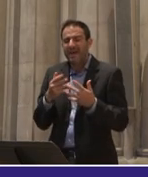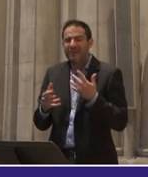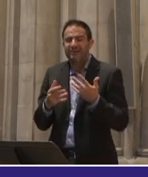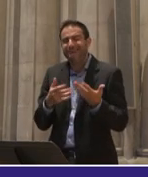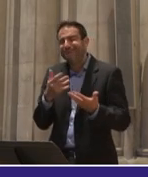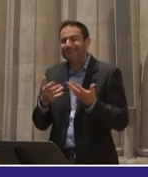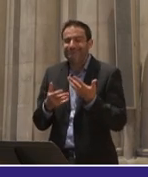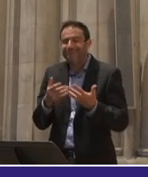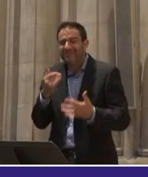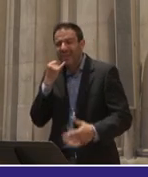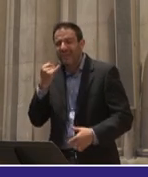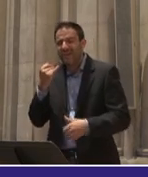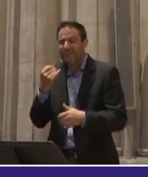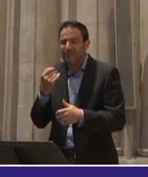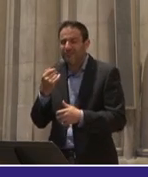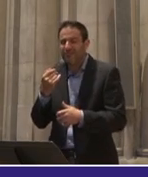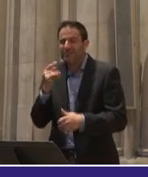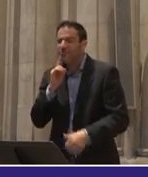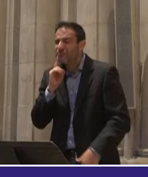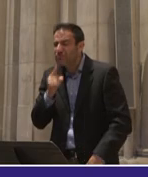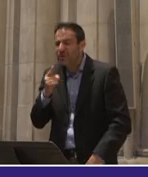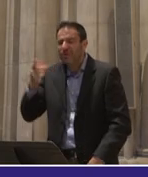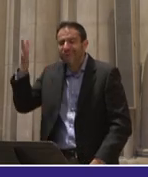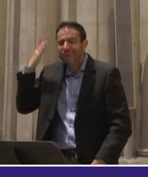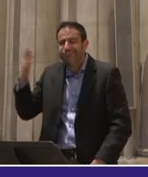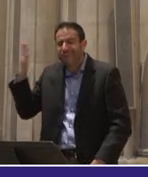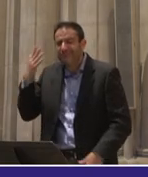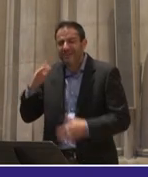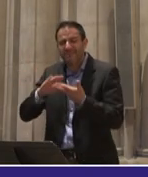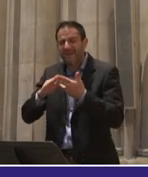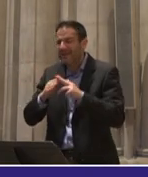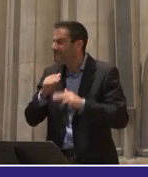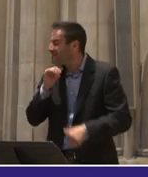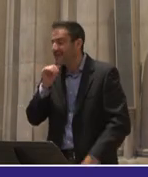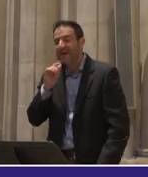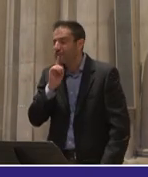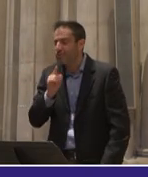when what was once true for us isn't true anymore.